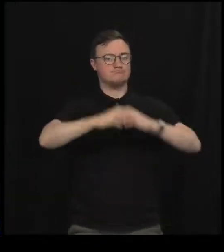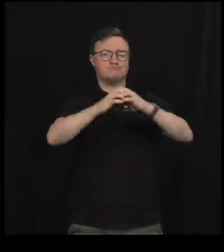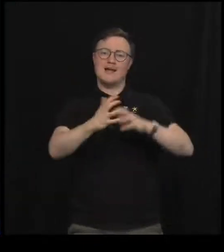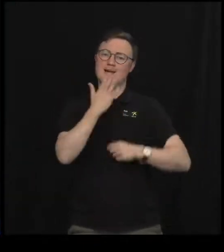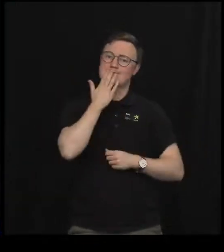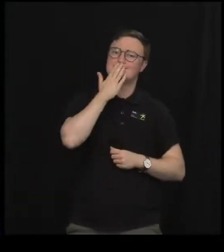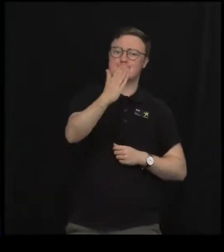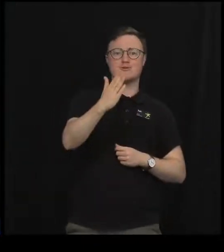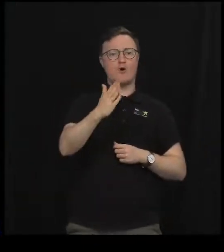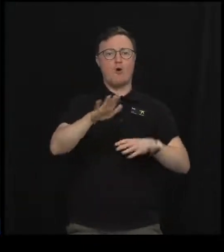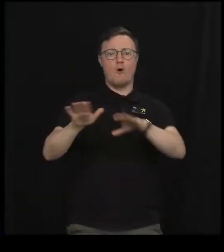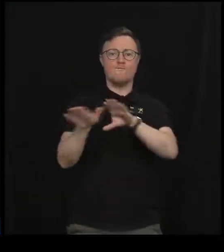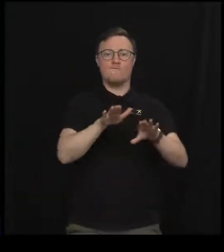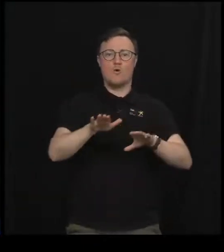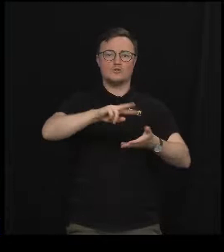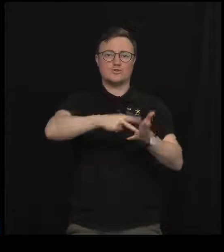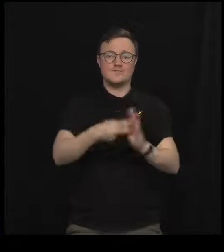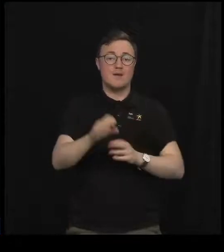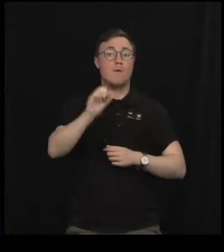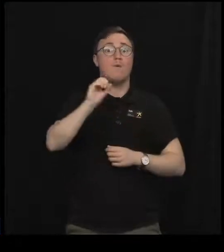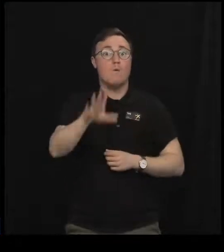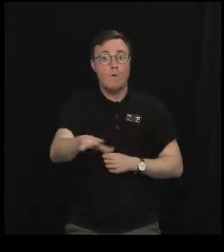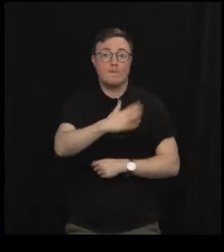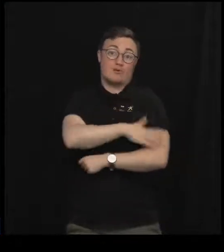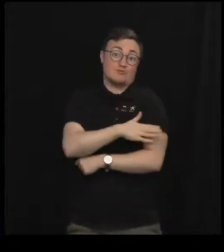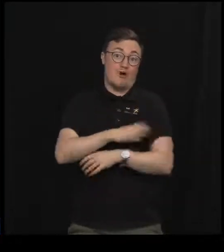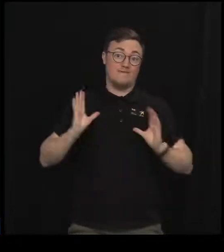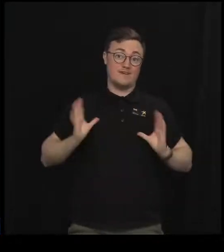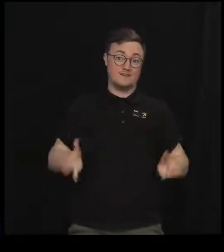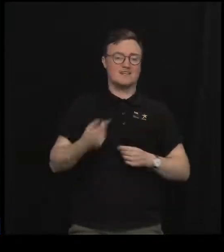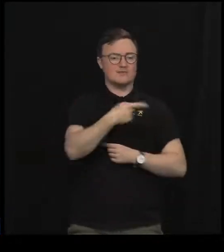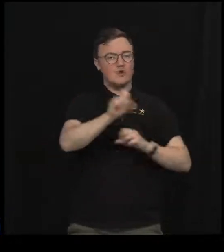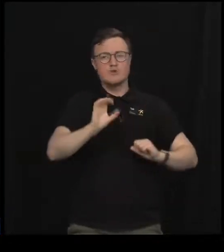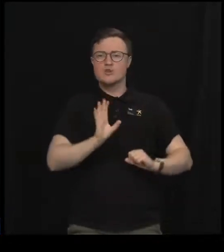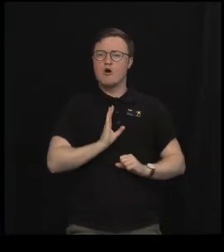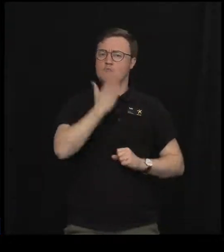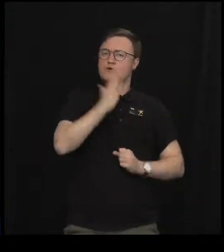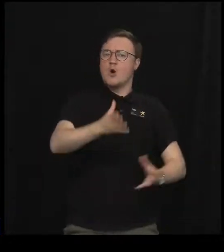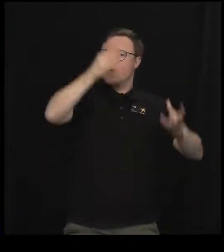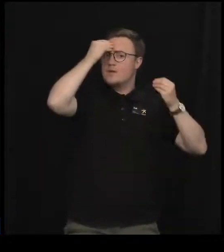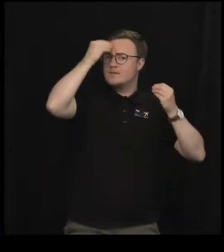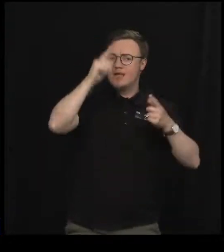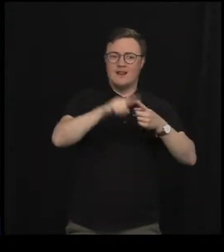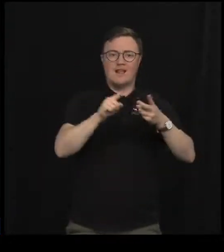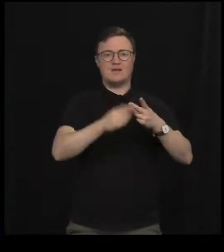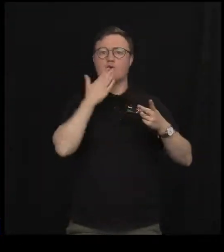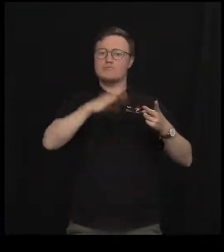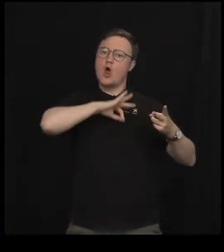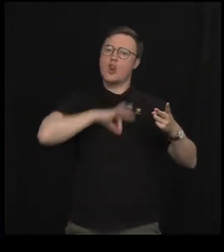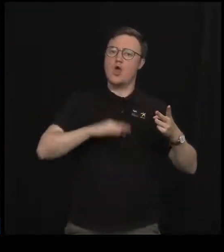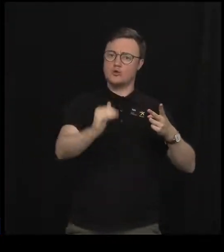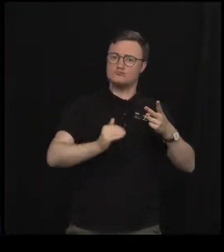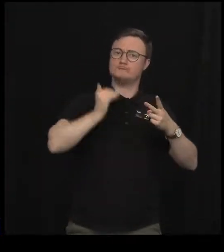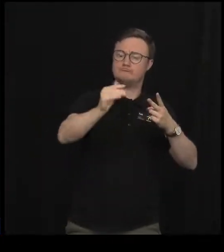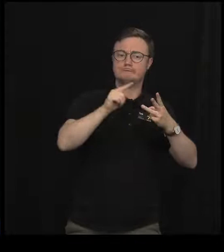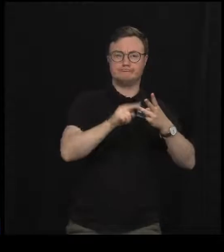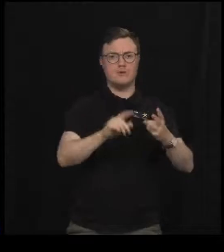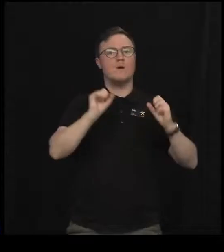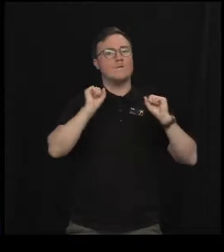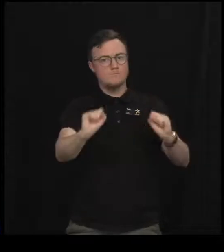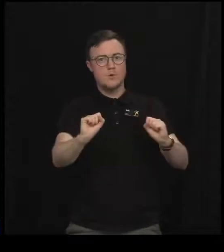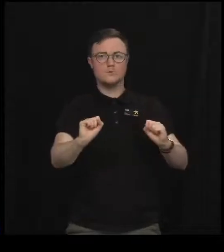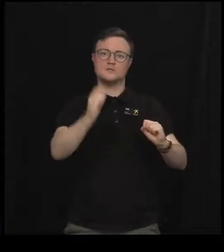competent health workers that are trained, paid, and can actually build trust with communities to deliver these services